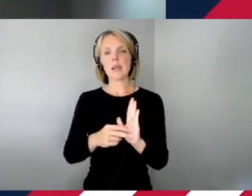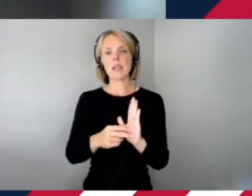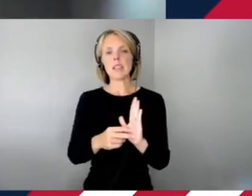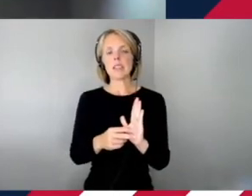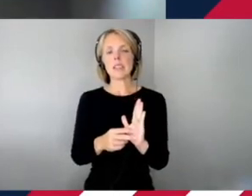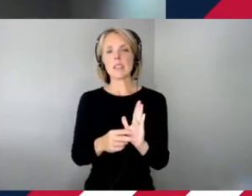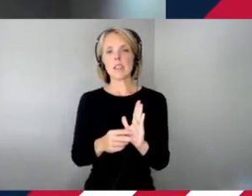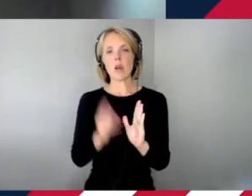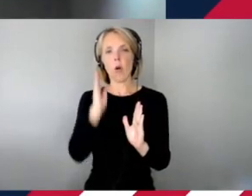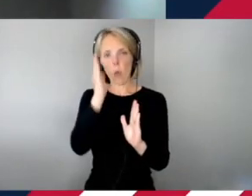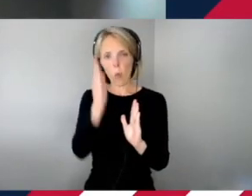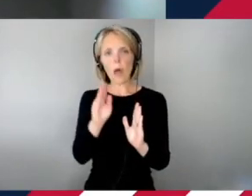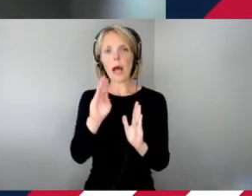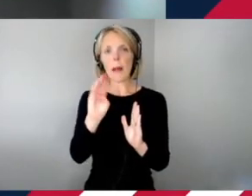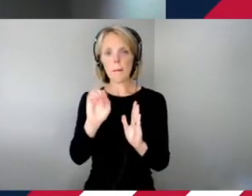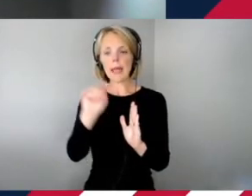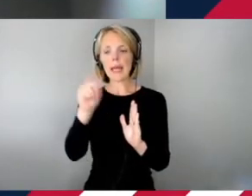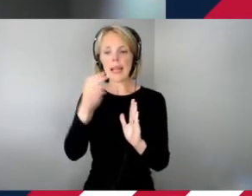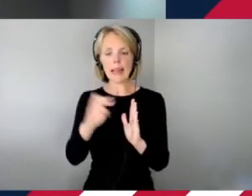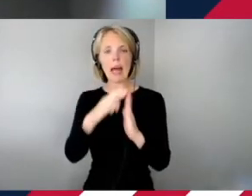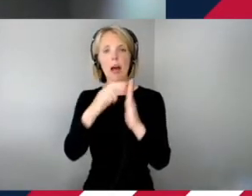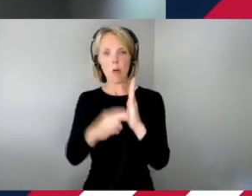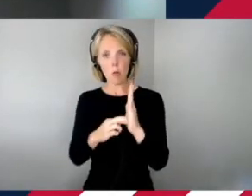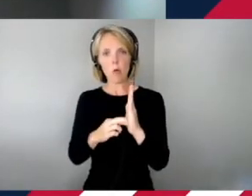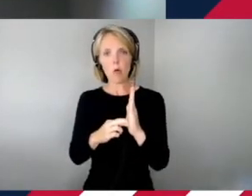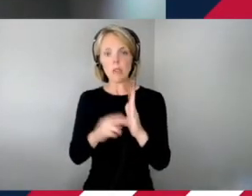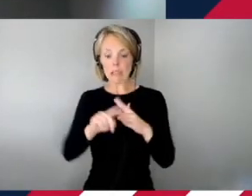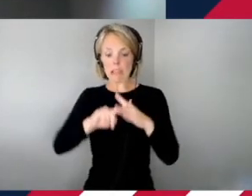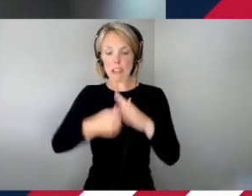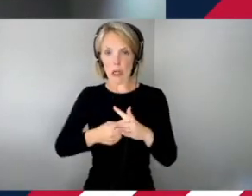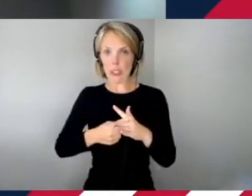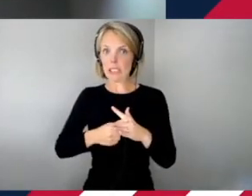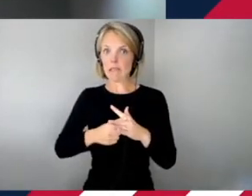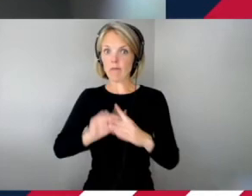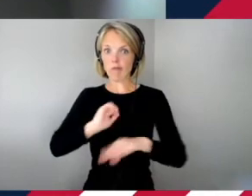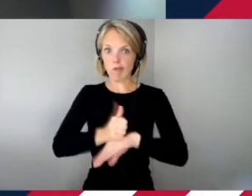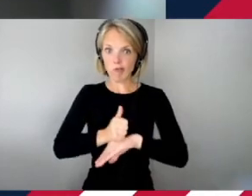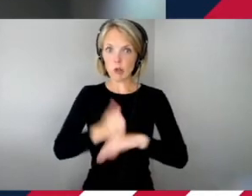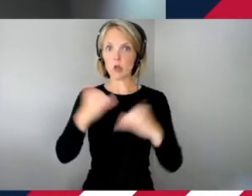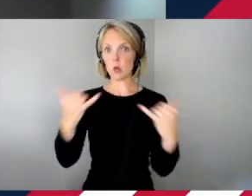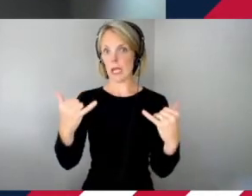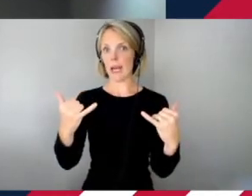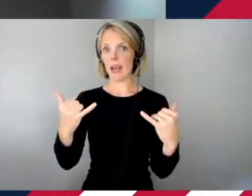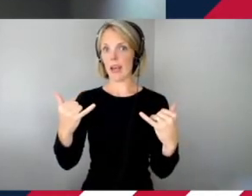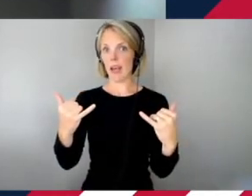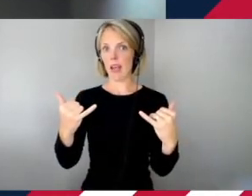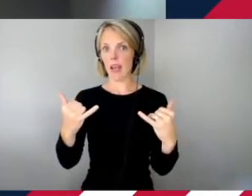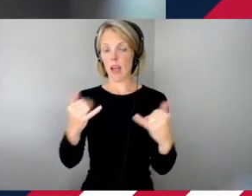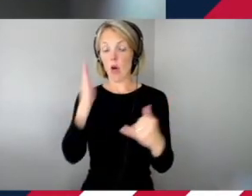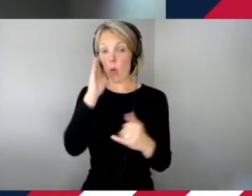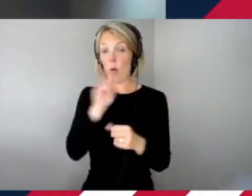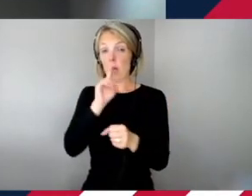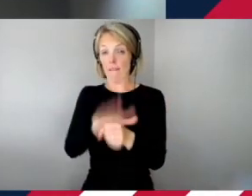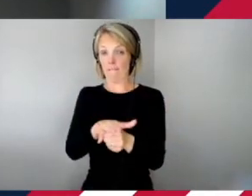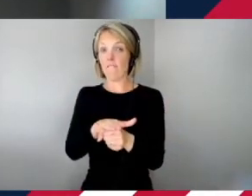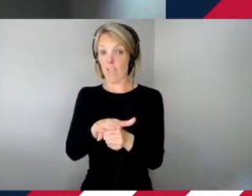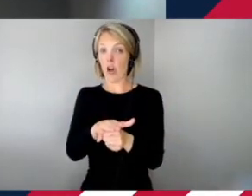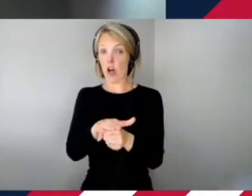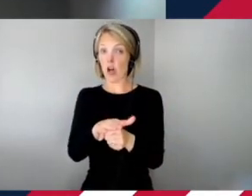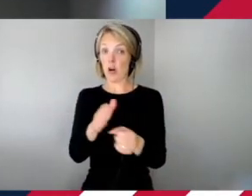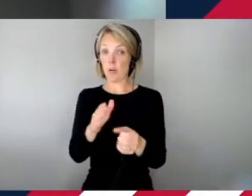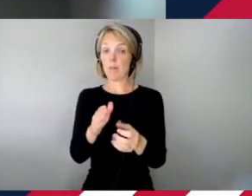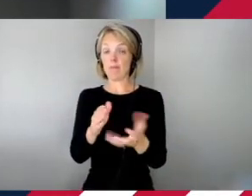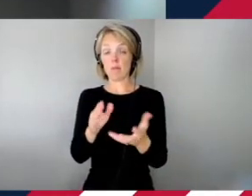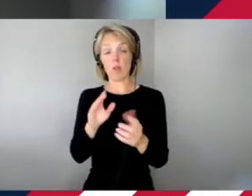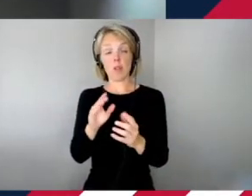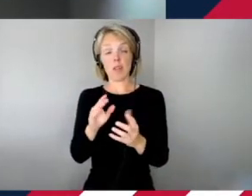the rules as of today and will be confirmed and are subject